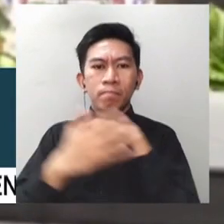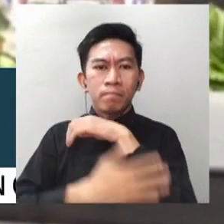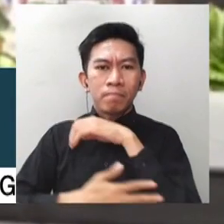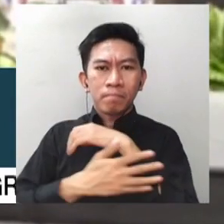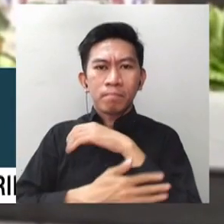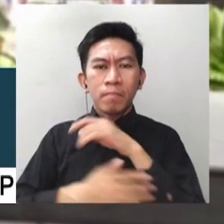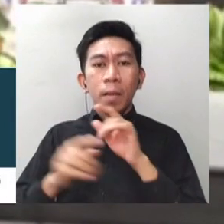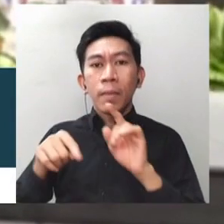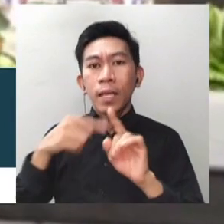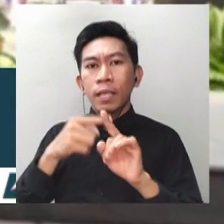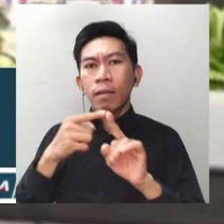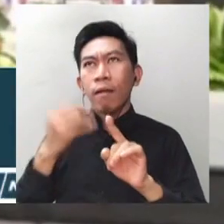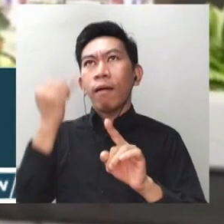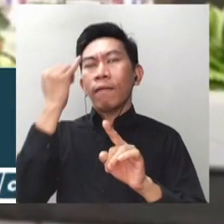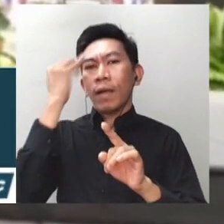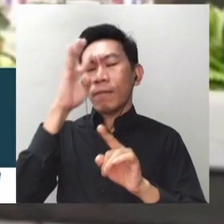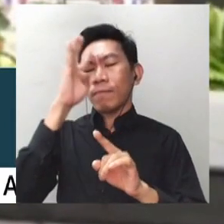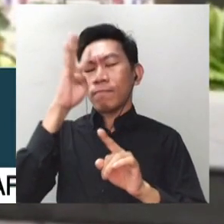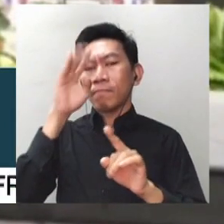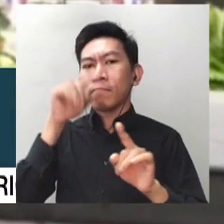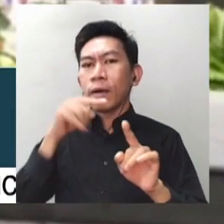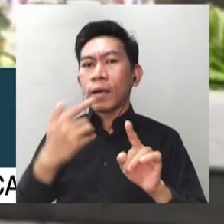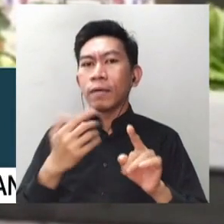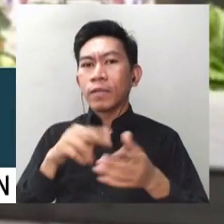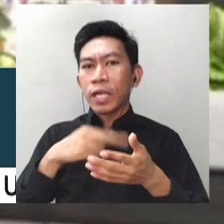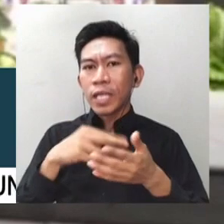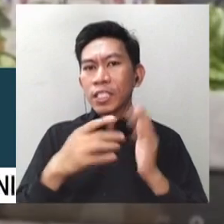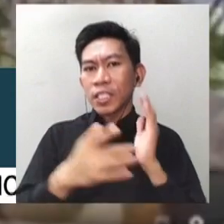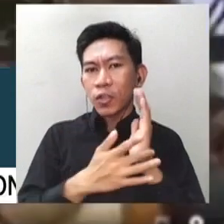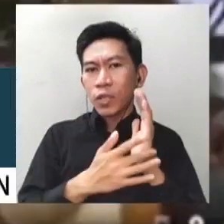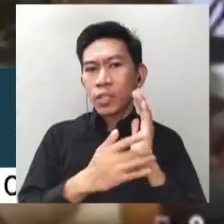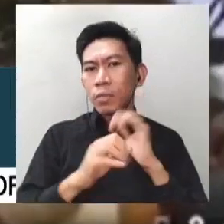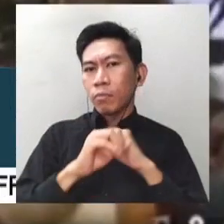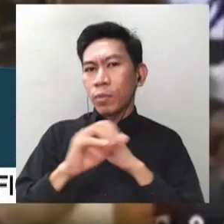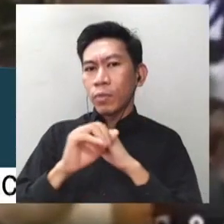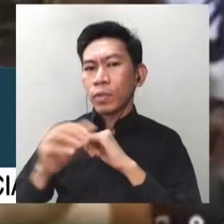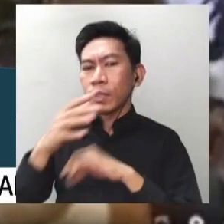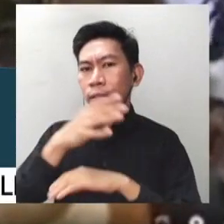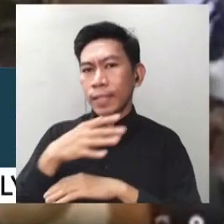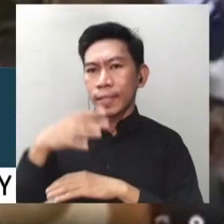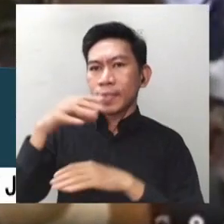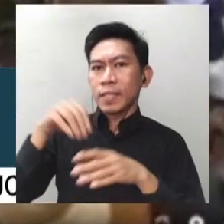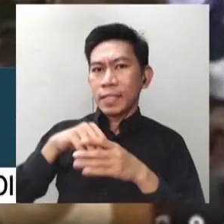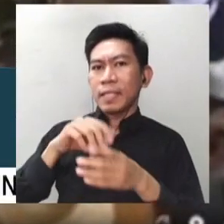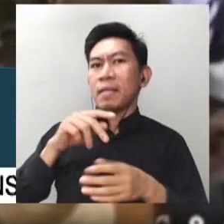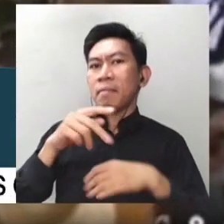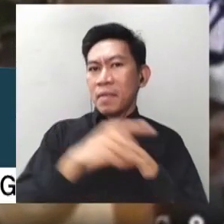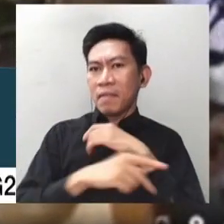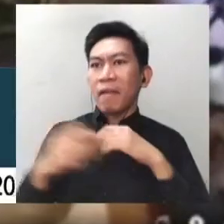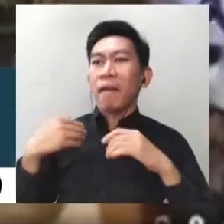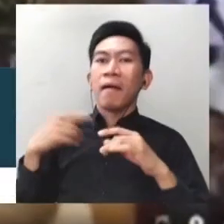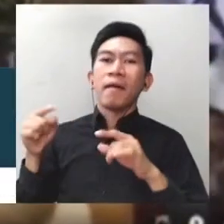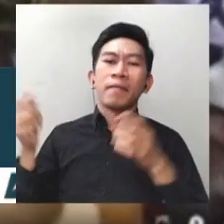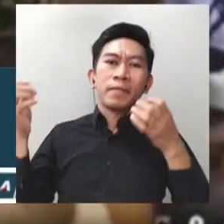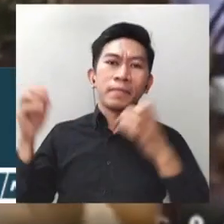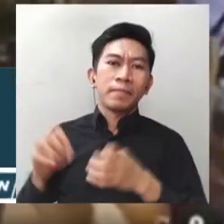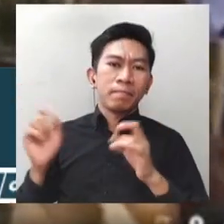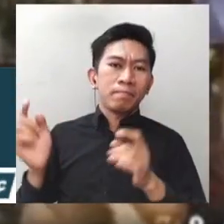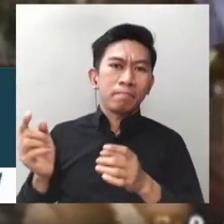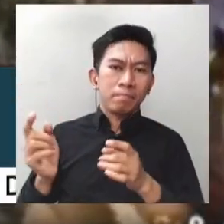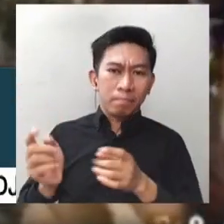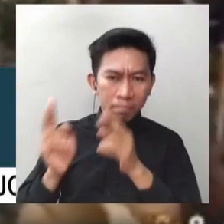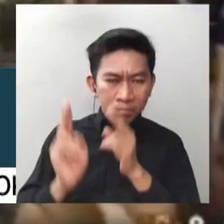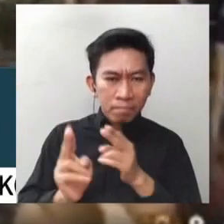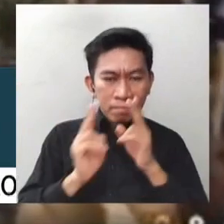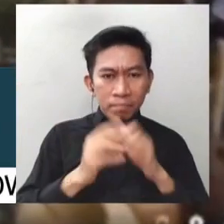rice production technologies and promoting agritourism in the province. Marcos Jr. said in his speech that the Department of Agriculture is